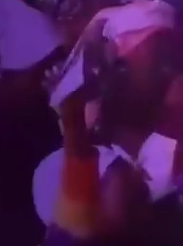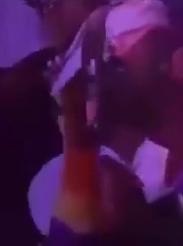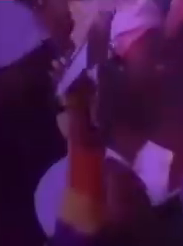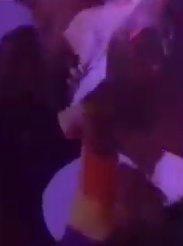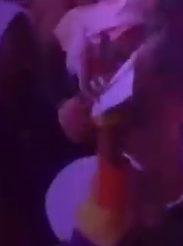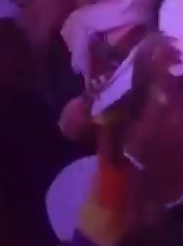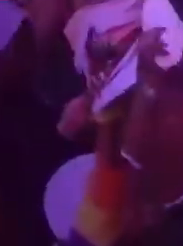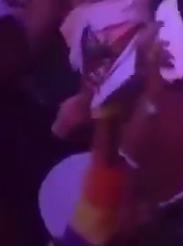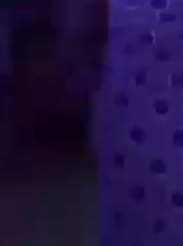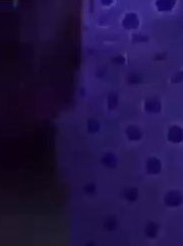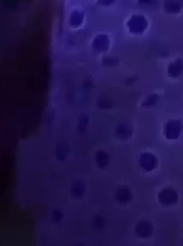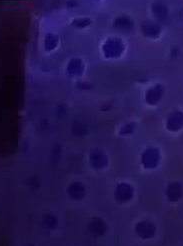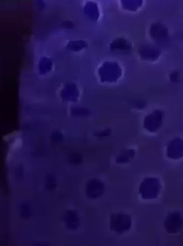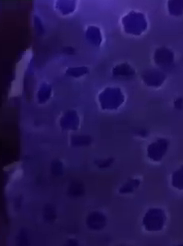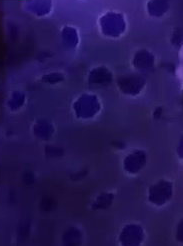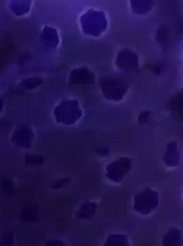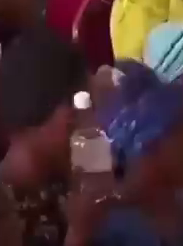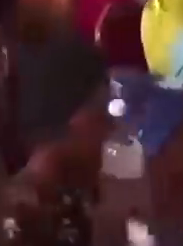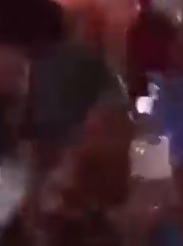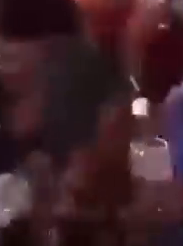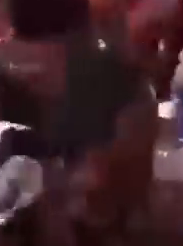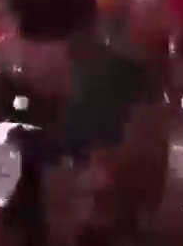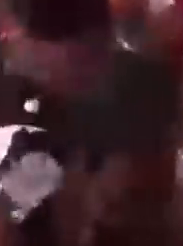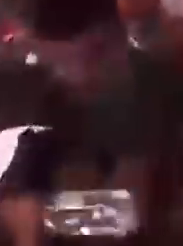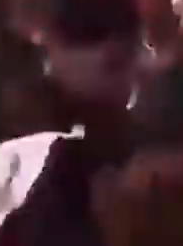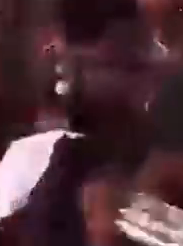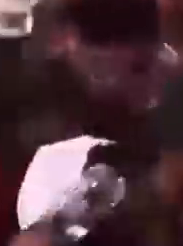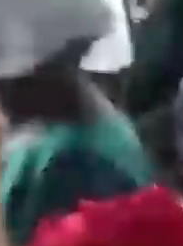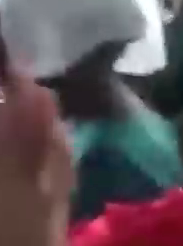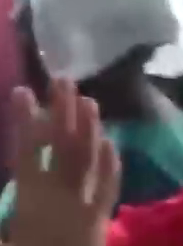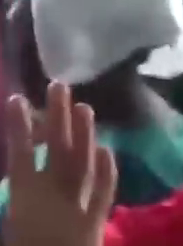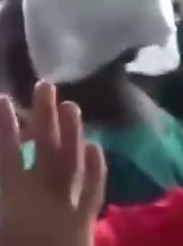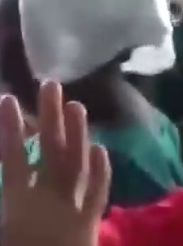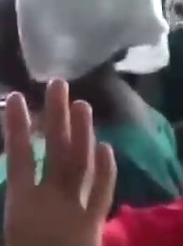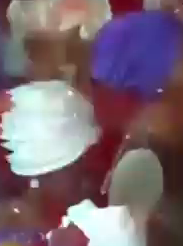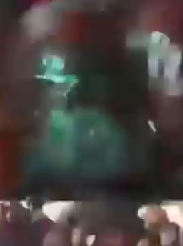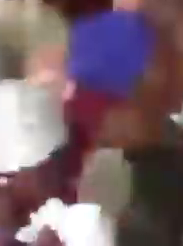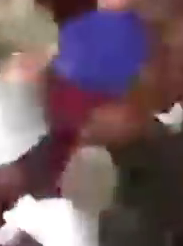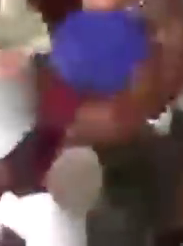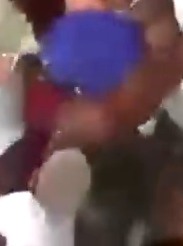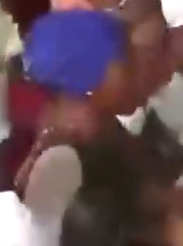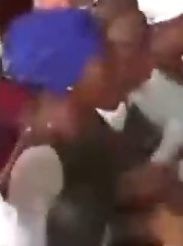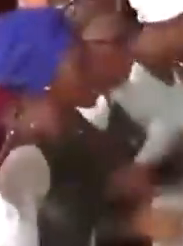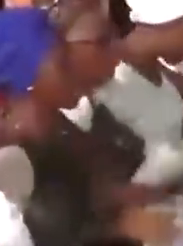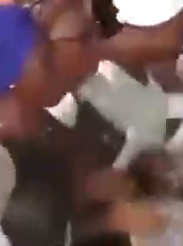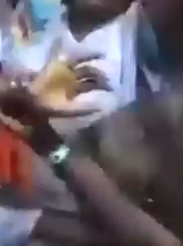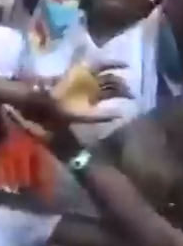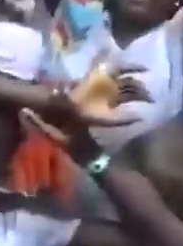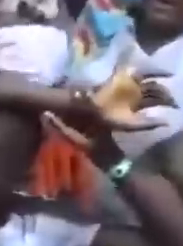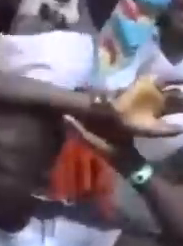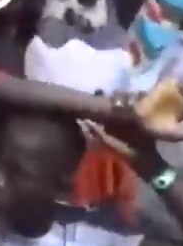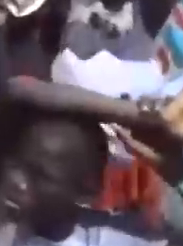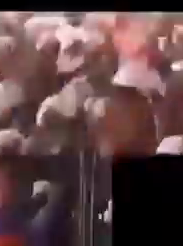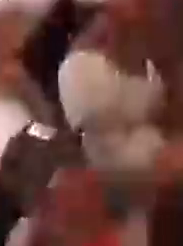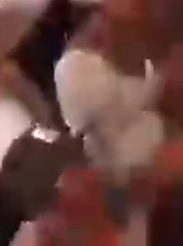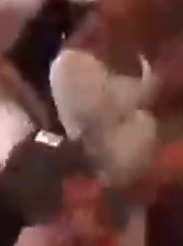o Instagram apostolic visitation awara ojo sama ti anu fun itu sile idande omi ni ra pelu ona abayo ku ola wo gun